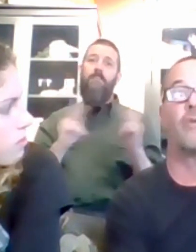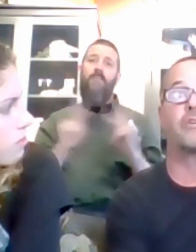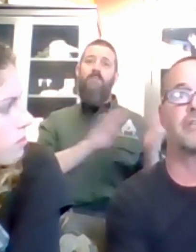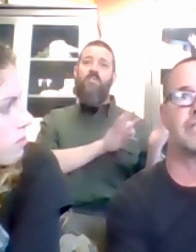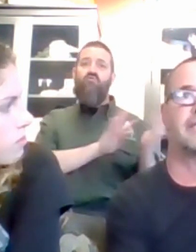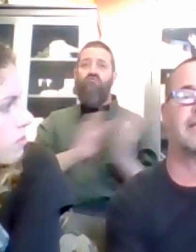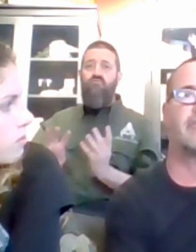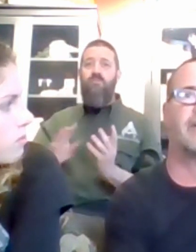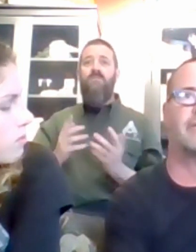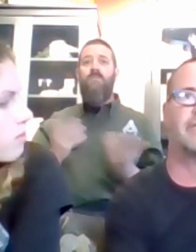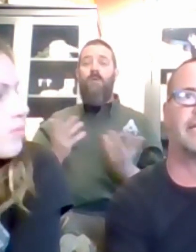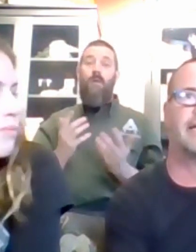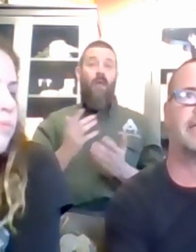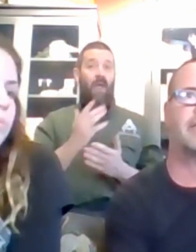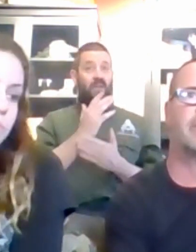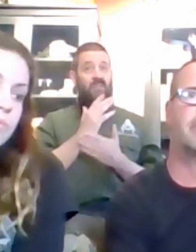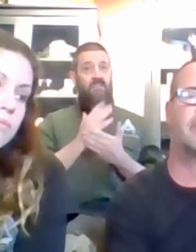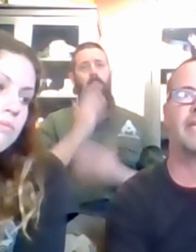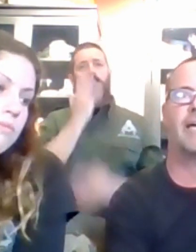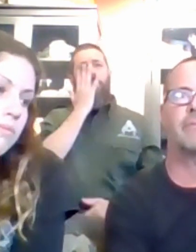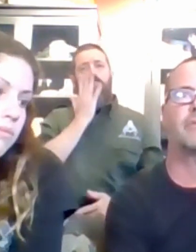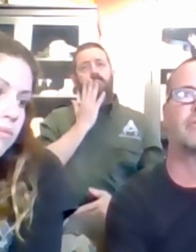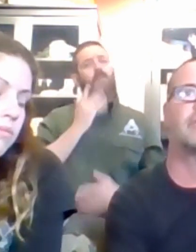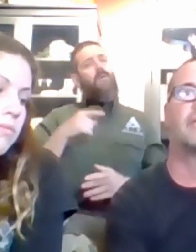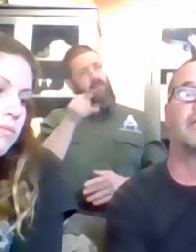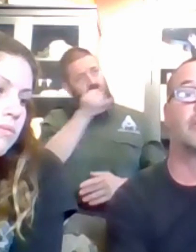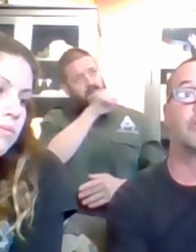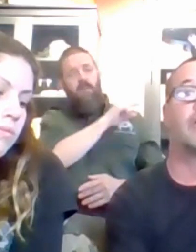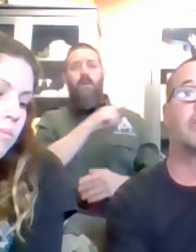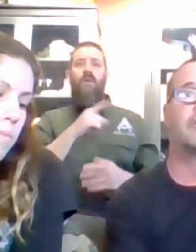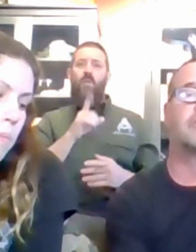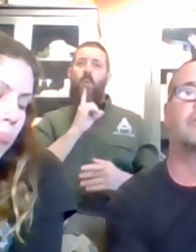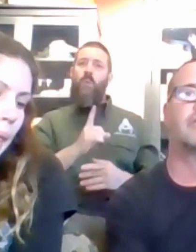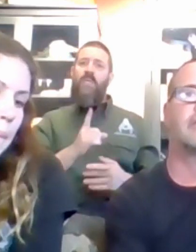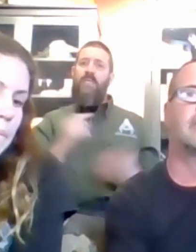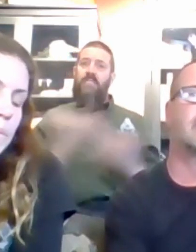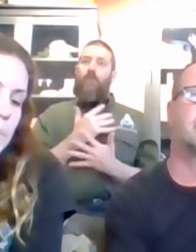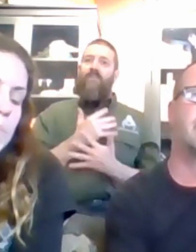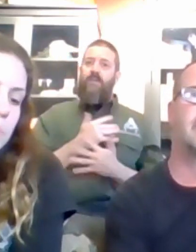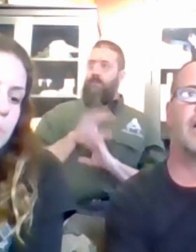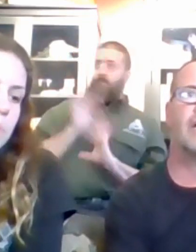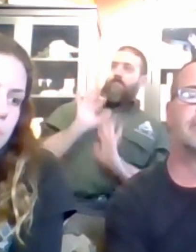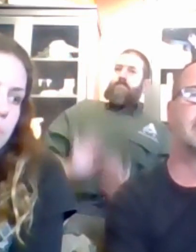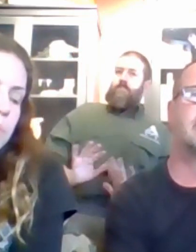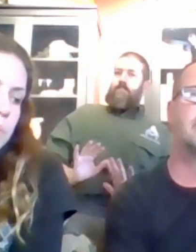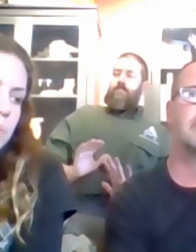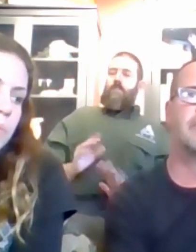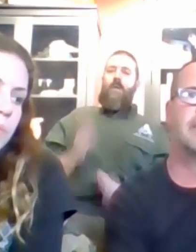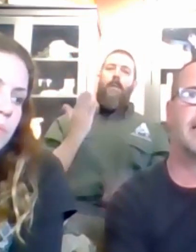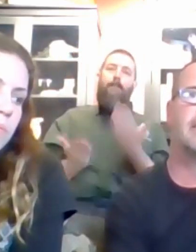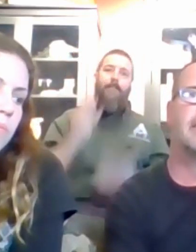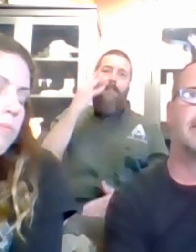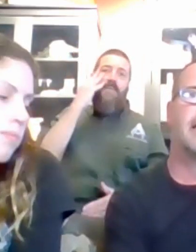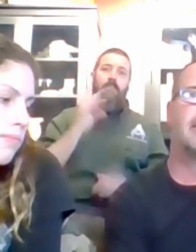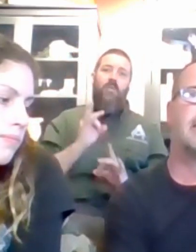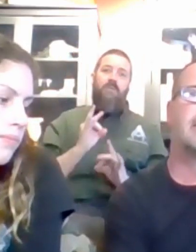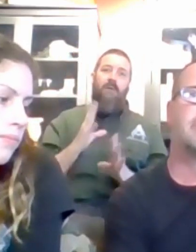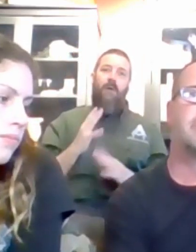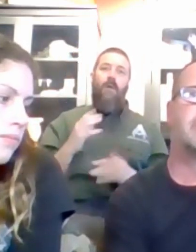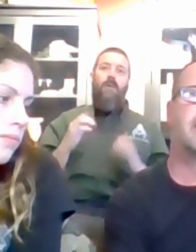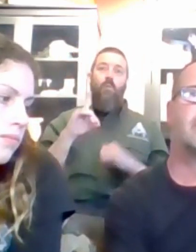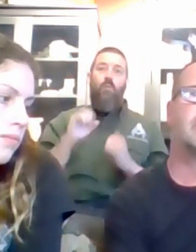it's always great to see the ones, that are unfortunately terrified when they get here. Maybe something happened to them, good adults too, they got